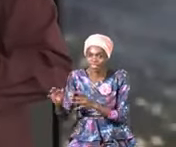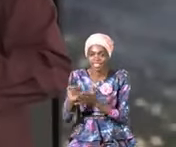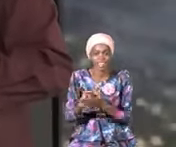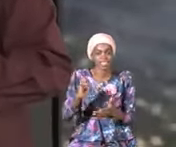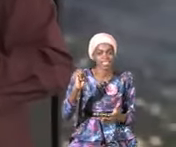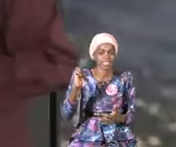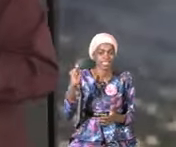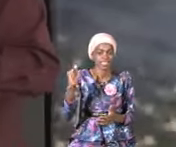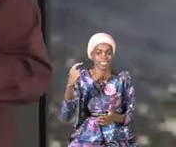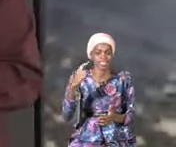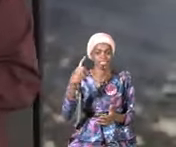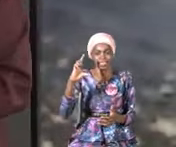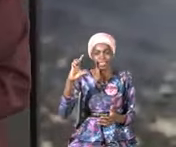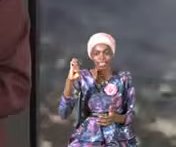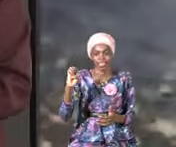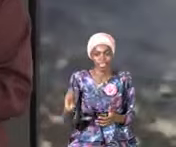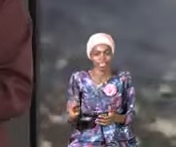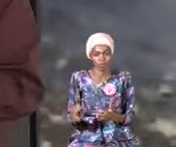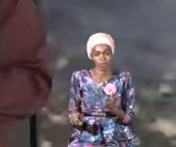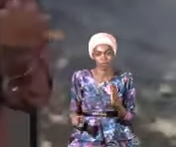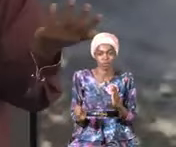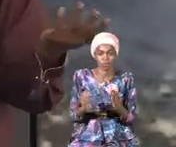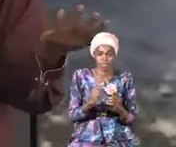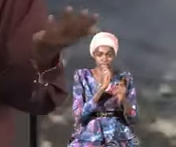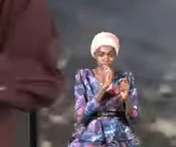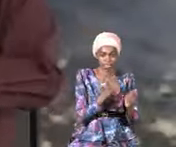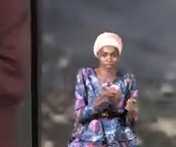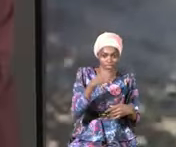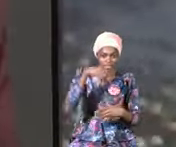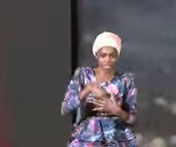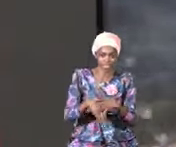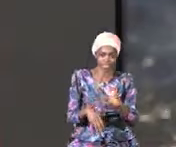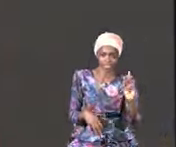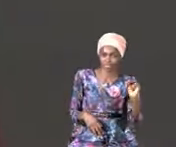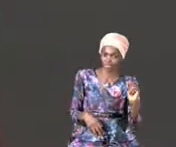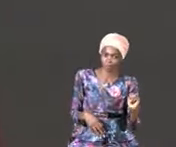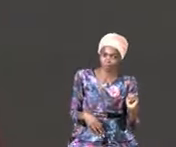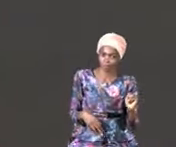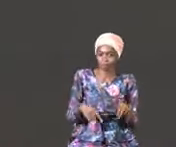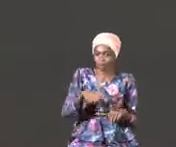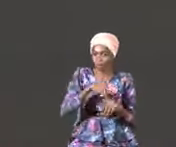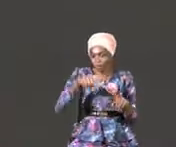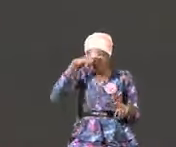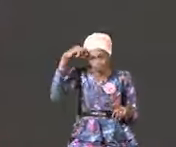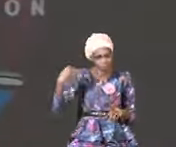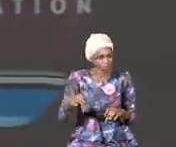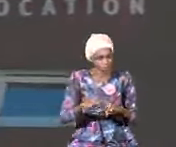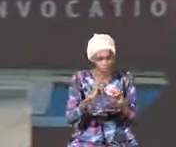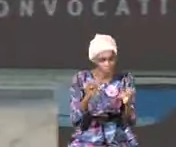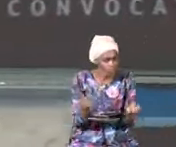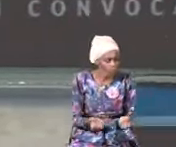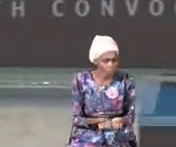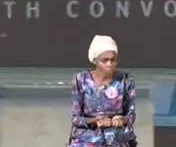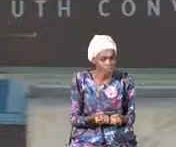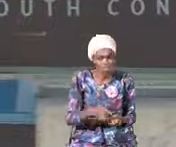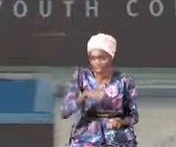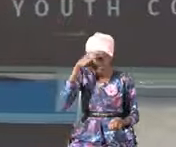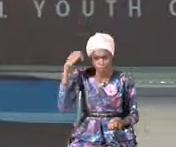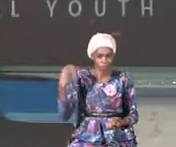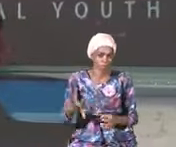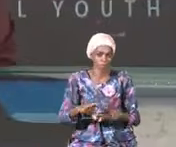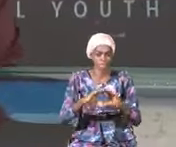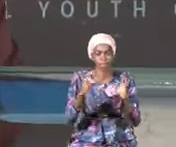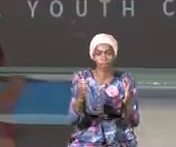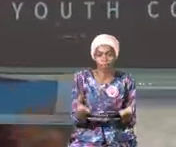a kind of talent inside you. But because of your environment, because of your community,